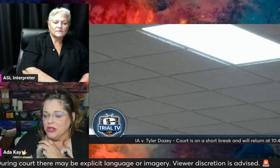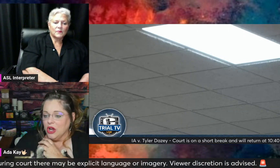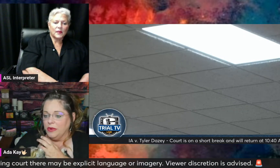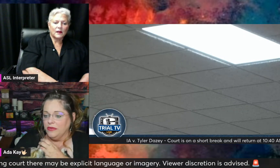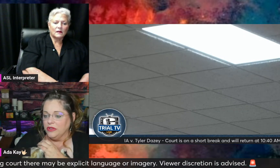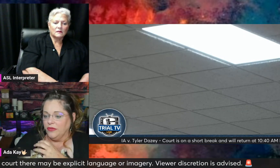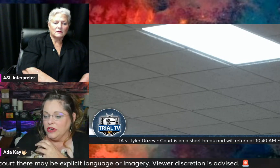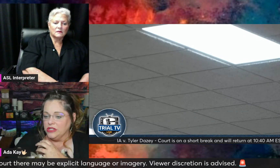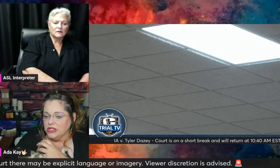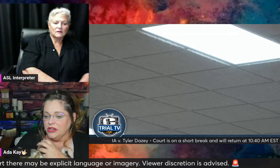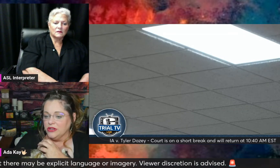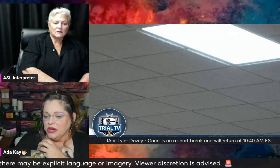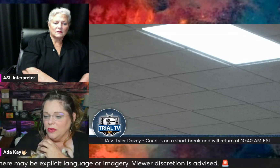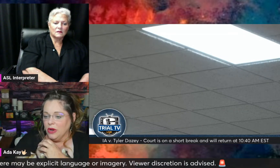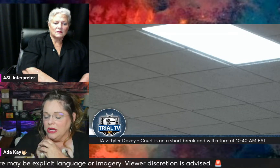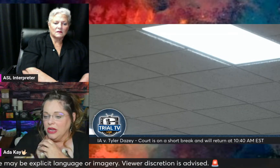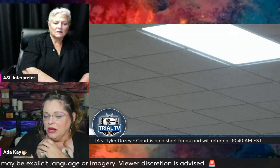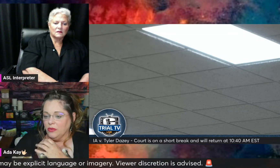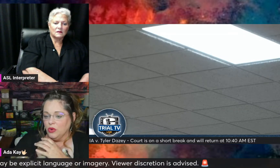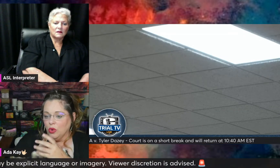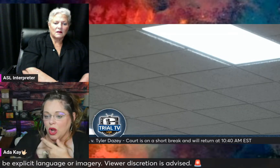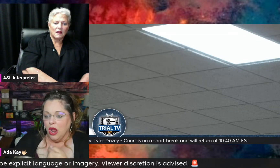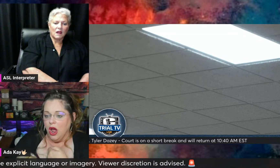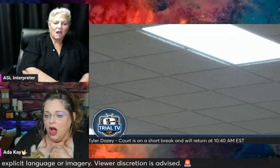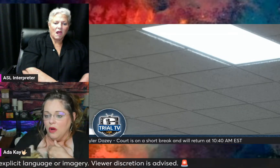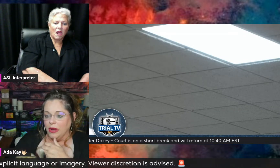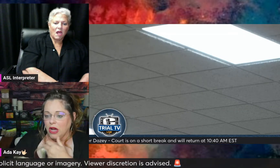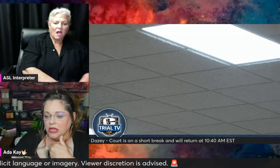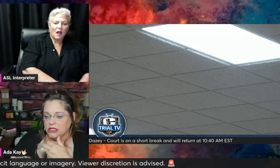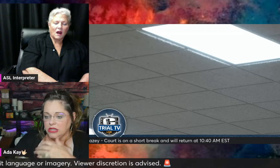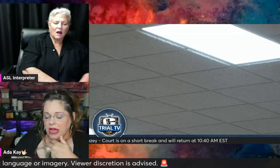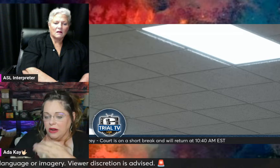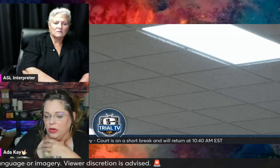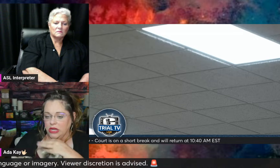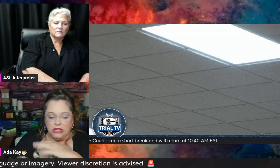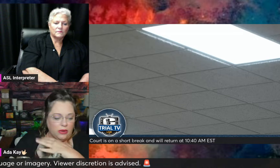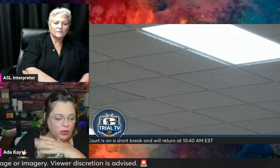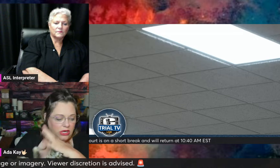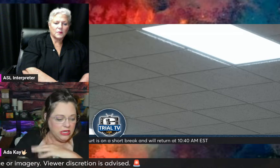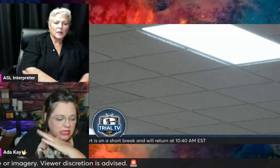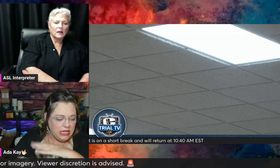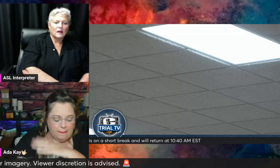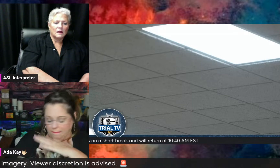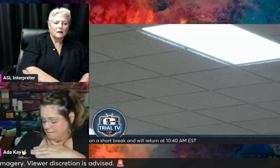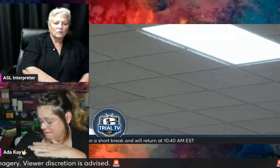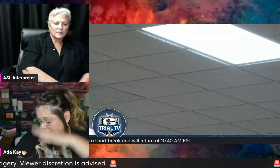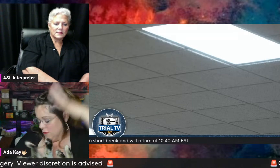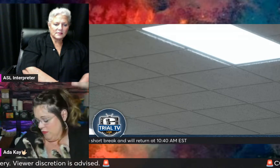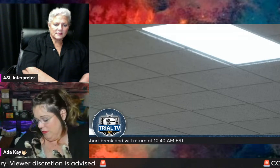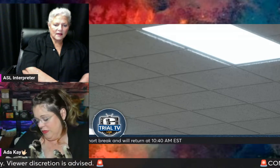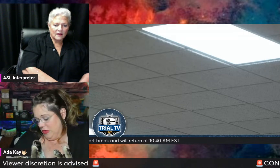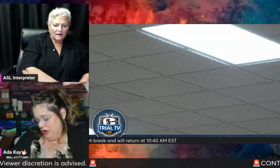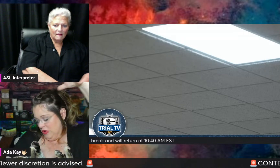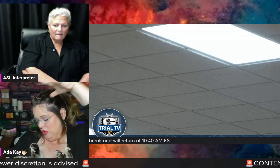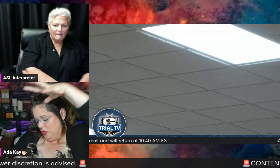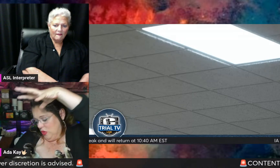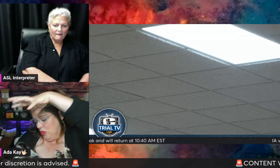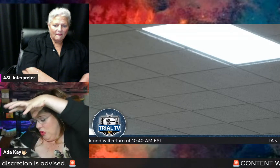HC8 has a copy of the defendant's letter saying why you can't come to court. Oh my gosh. How do we get that? We need to get that. What does it